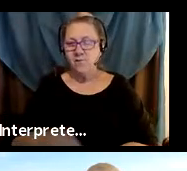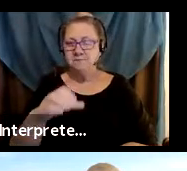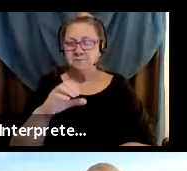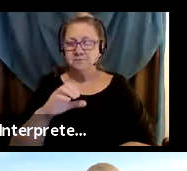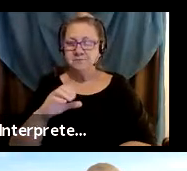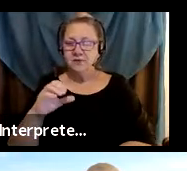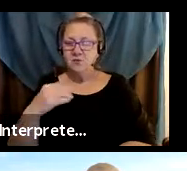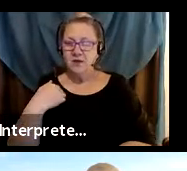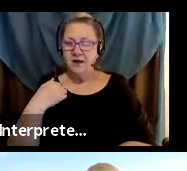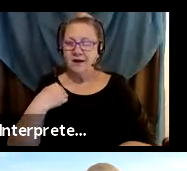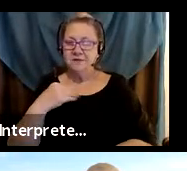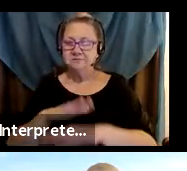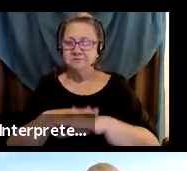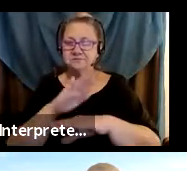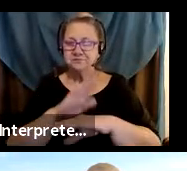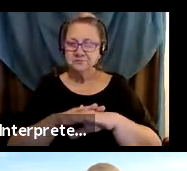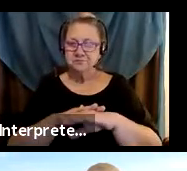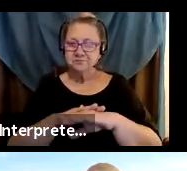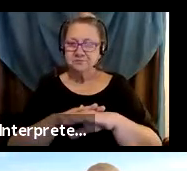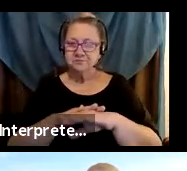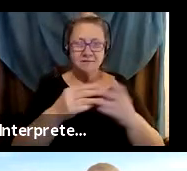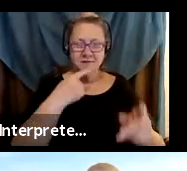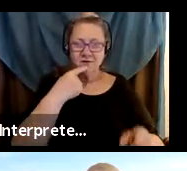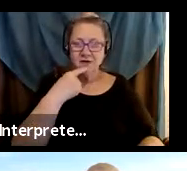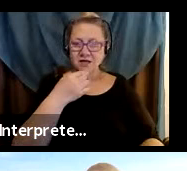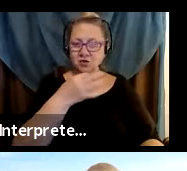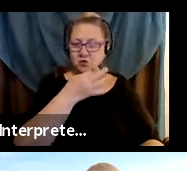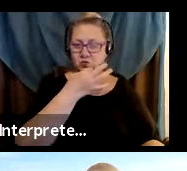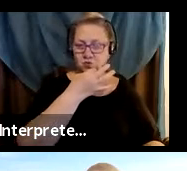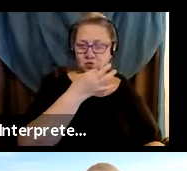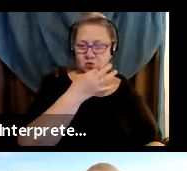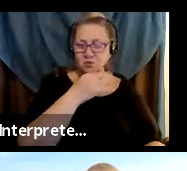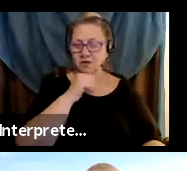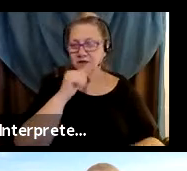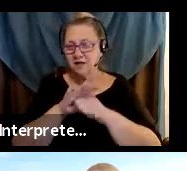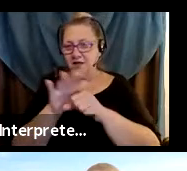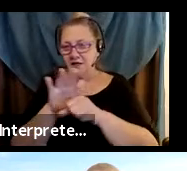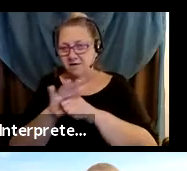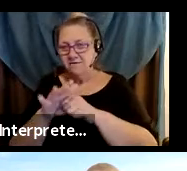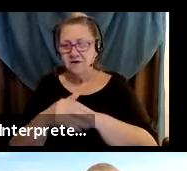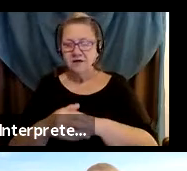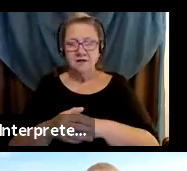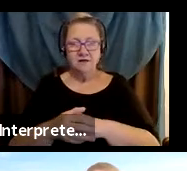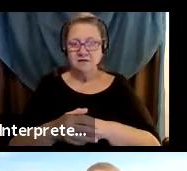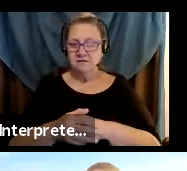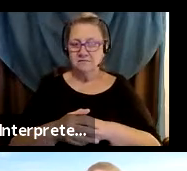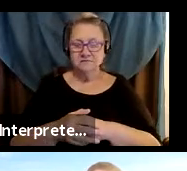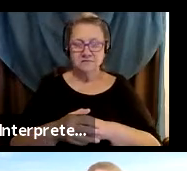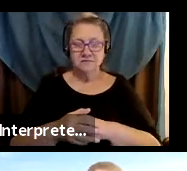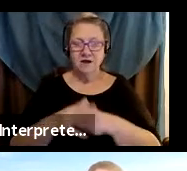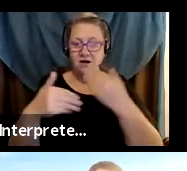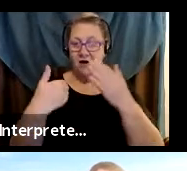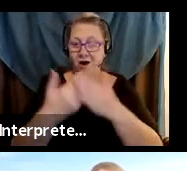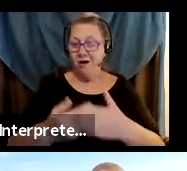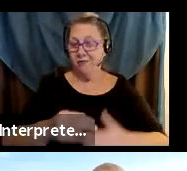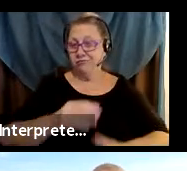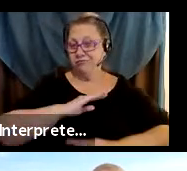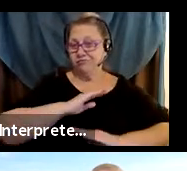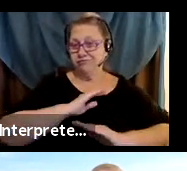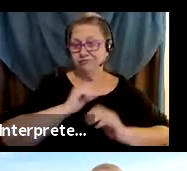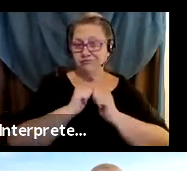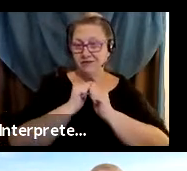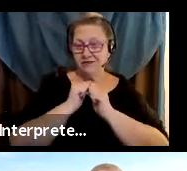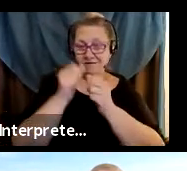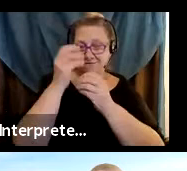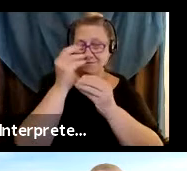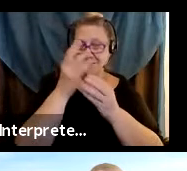was too soon. Some people will say it's not enough. I'm pretty sure no one's happy with with this information, but I think what we just have to